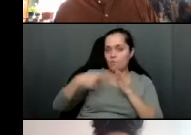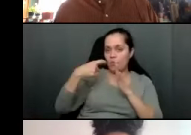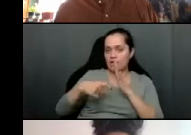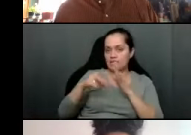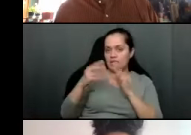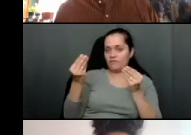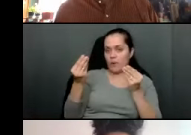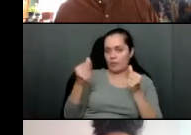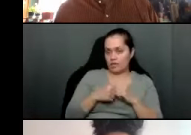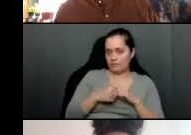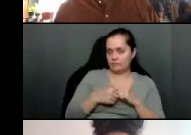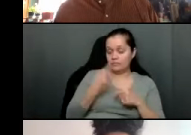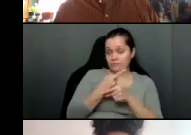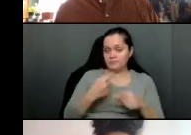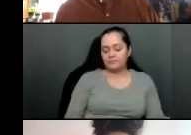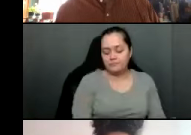property.